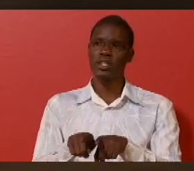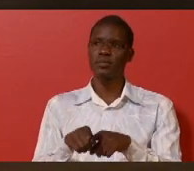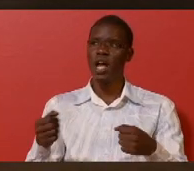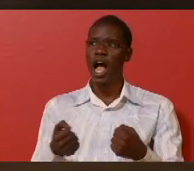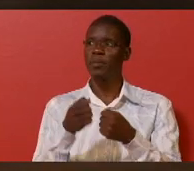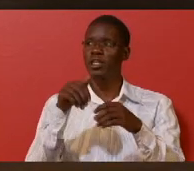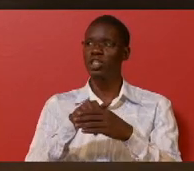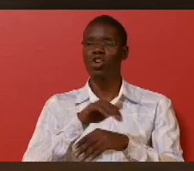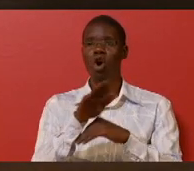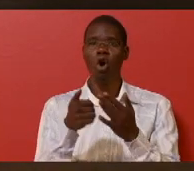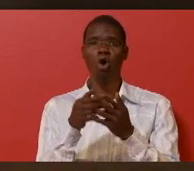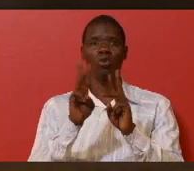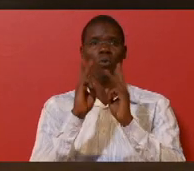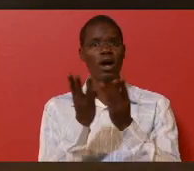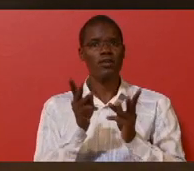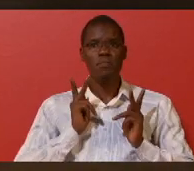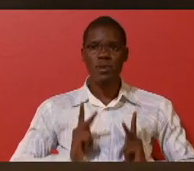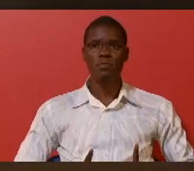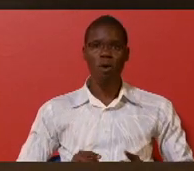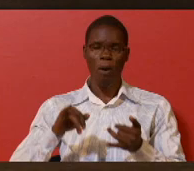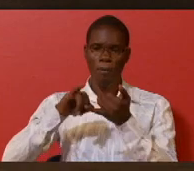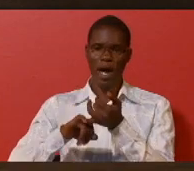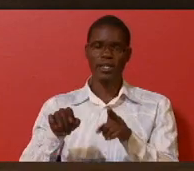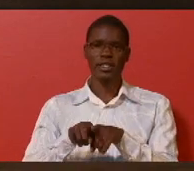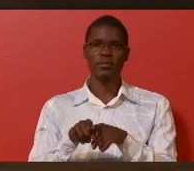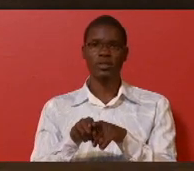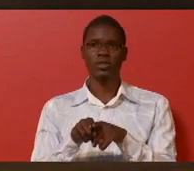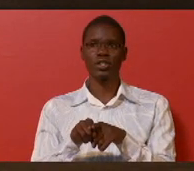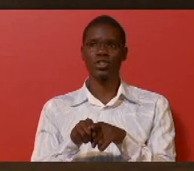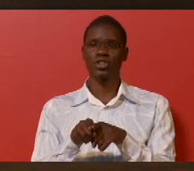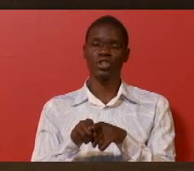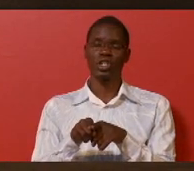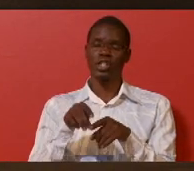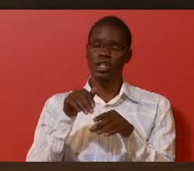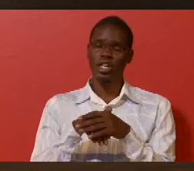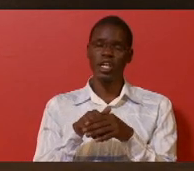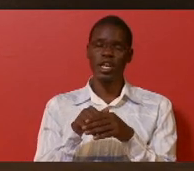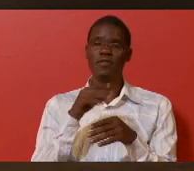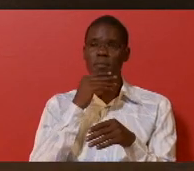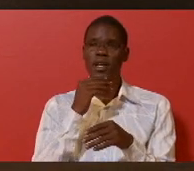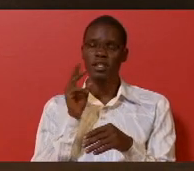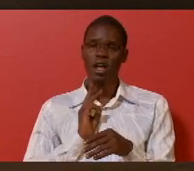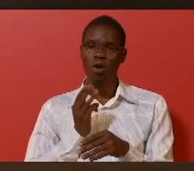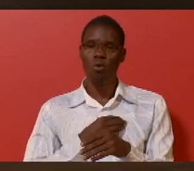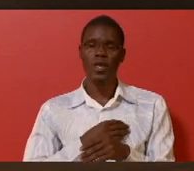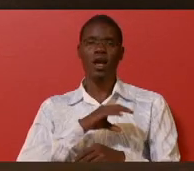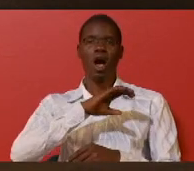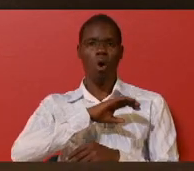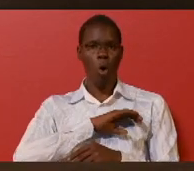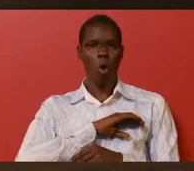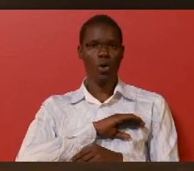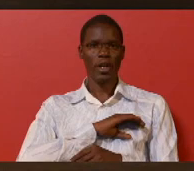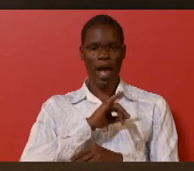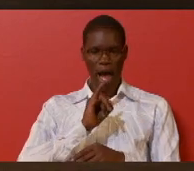world. People get married, and especially men, we get married and we think that now we own this